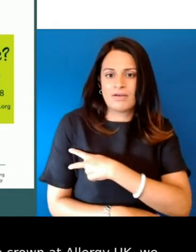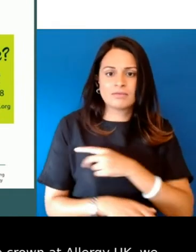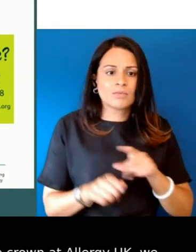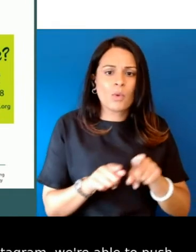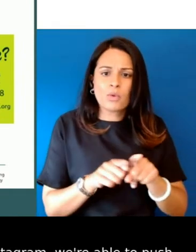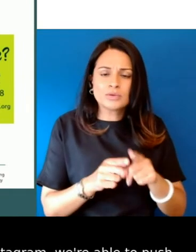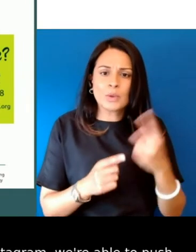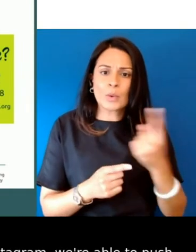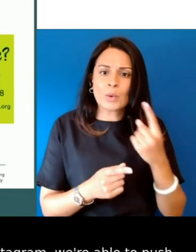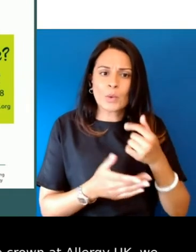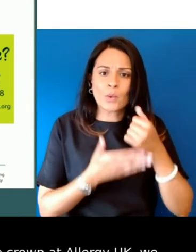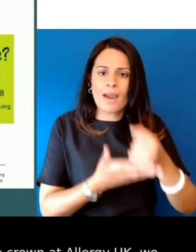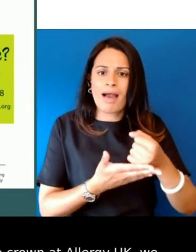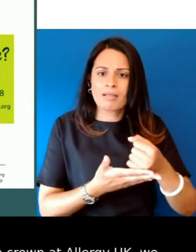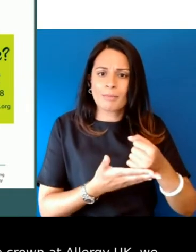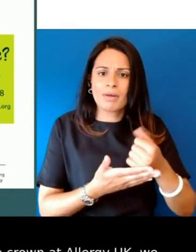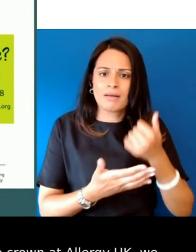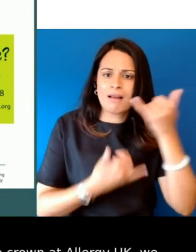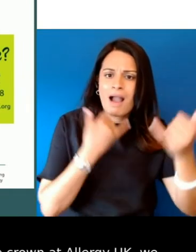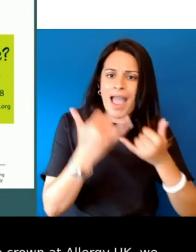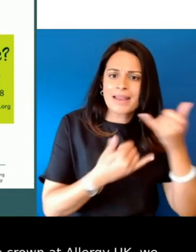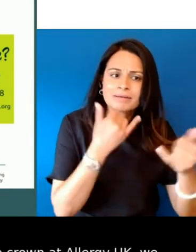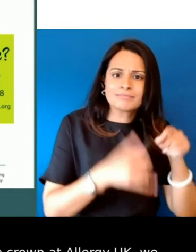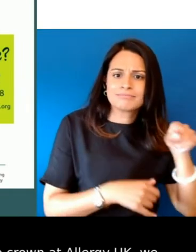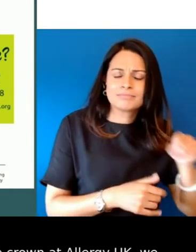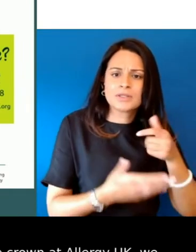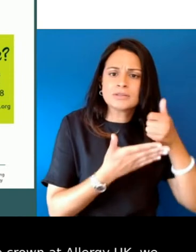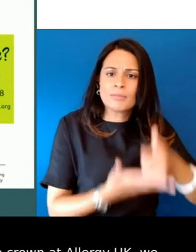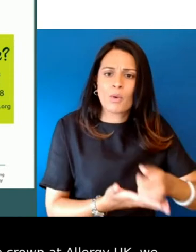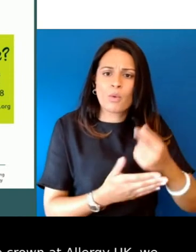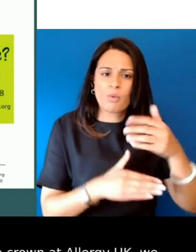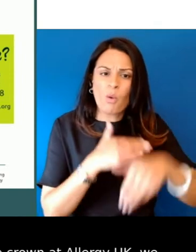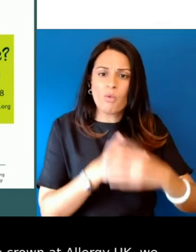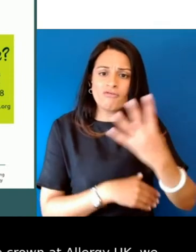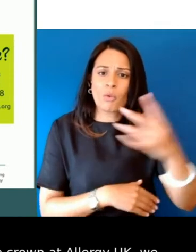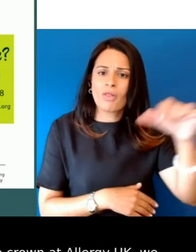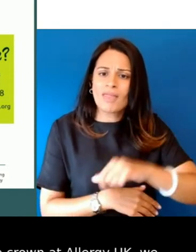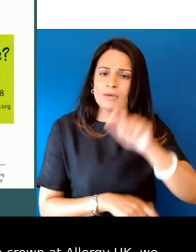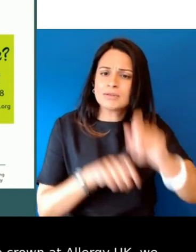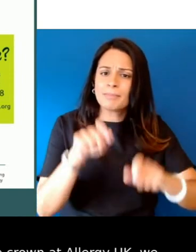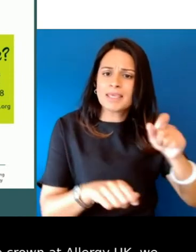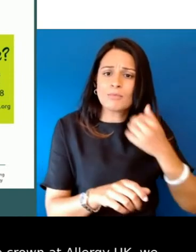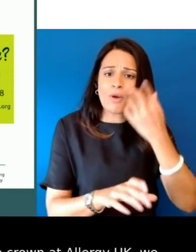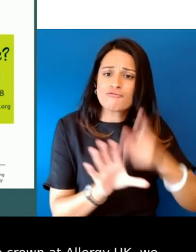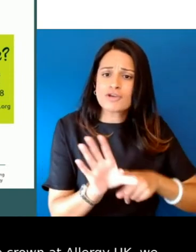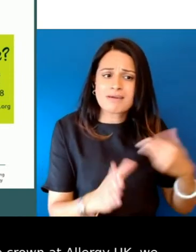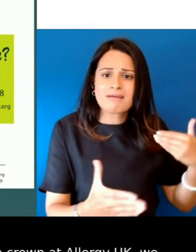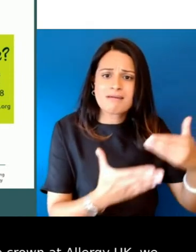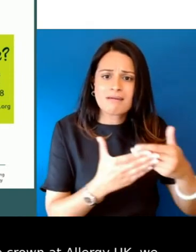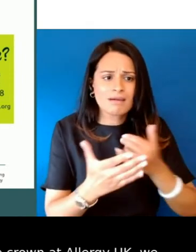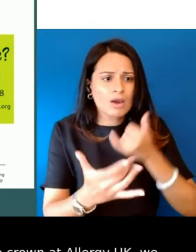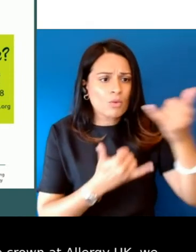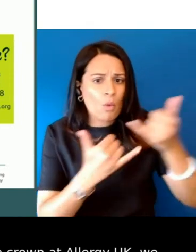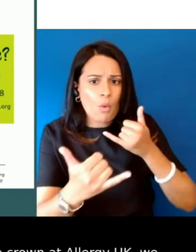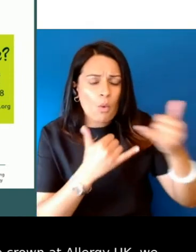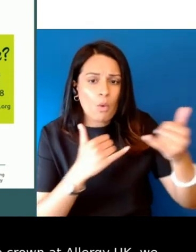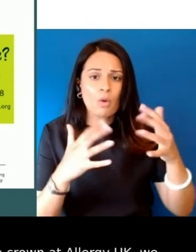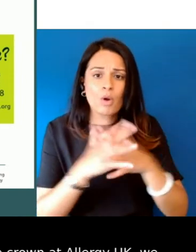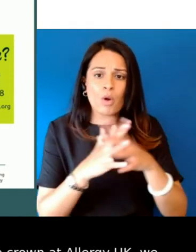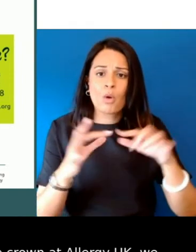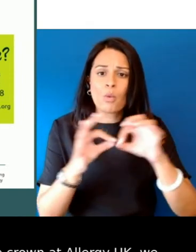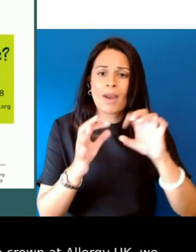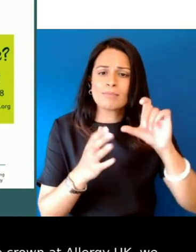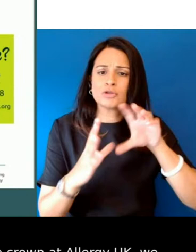um which supports over 4 000 people a year through calls and its web chat facility and this is